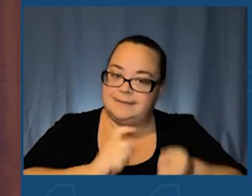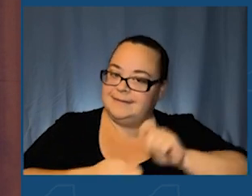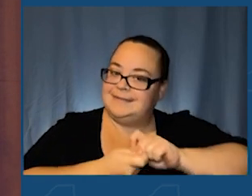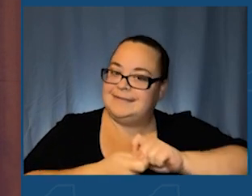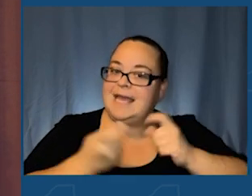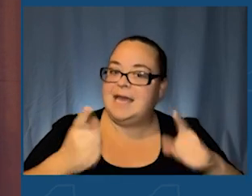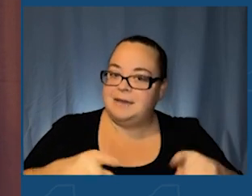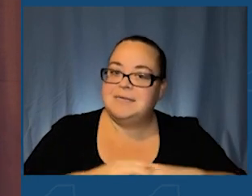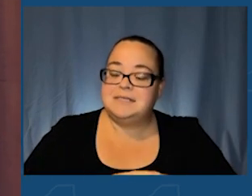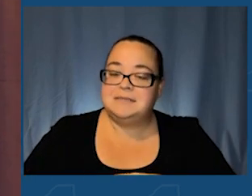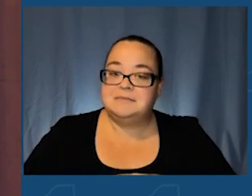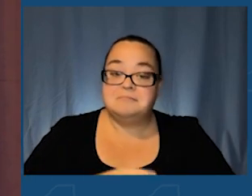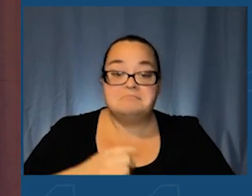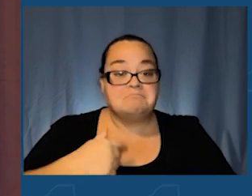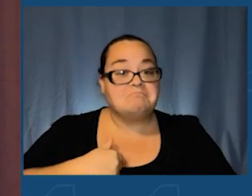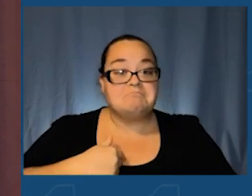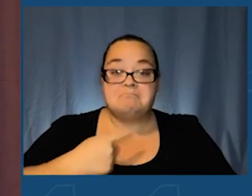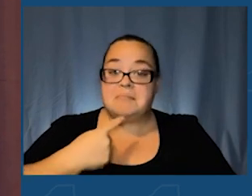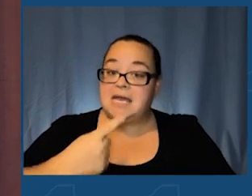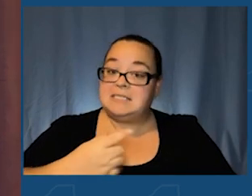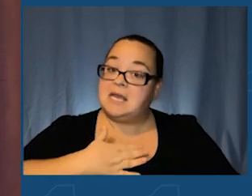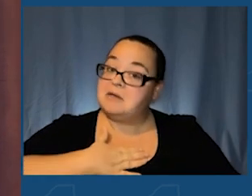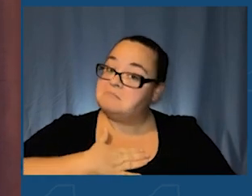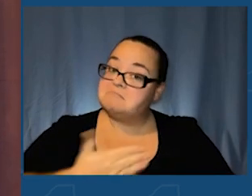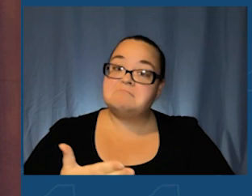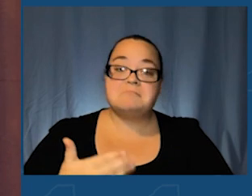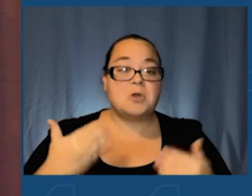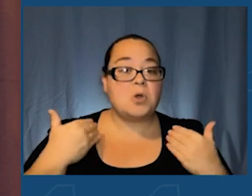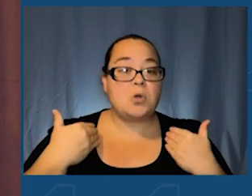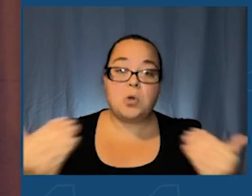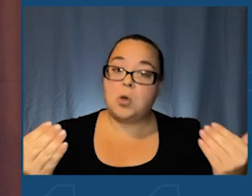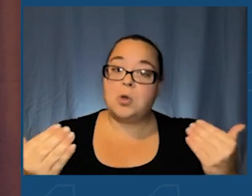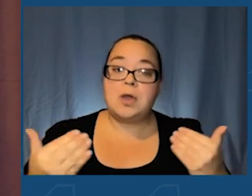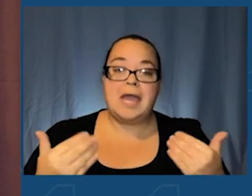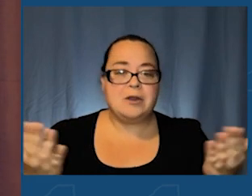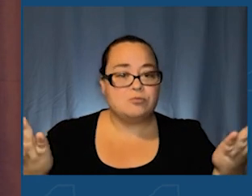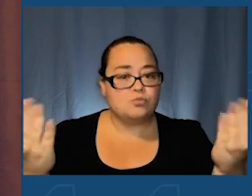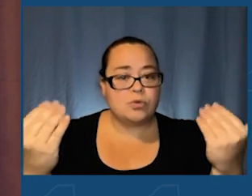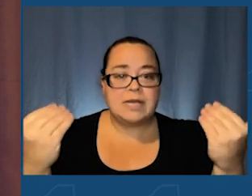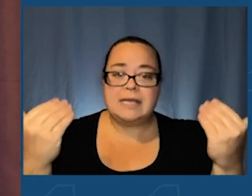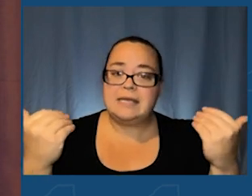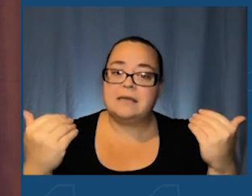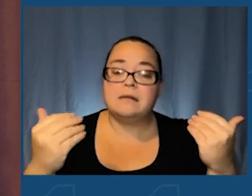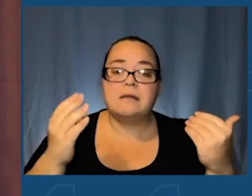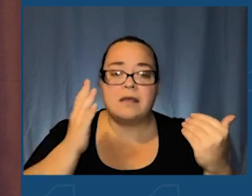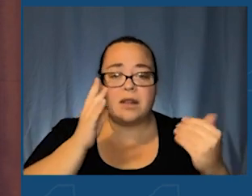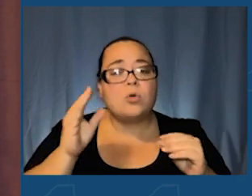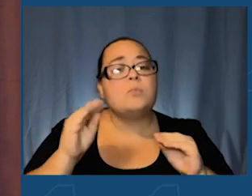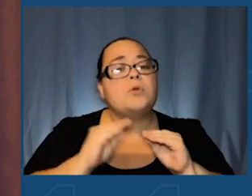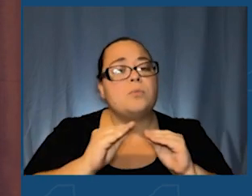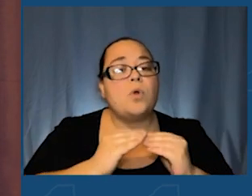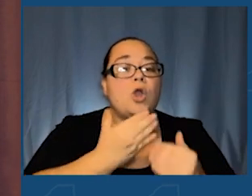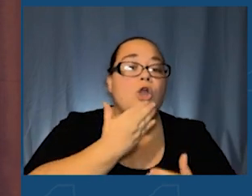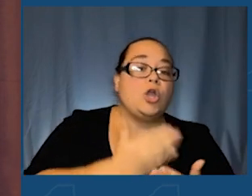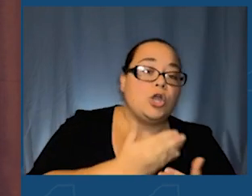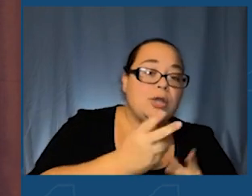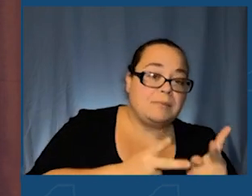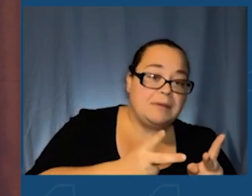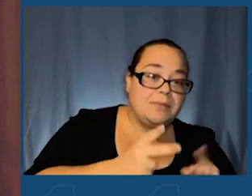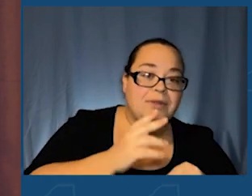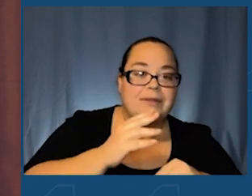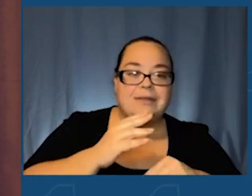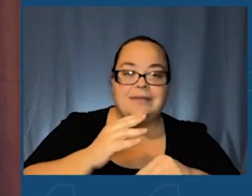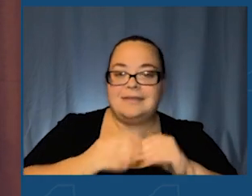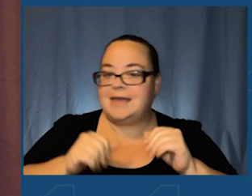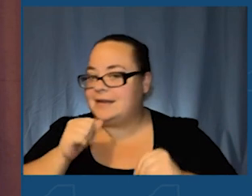Go ahead. Bring it on, because there's always going to be more good people than not who will continue to march